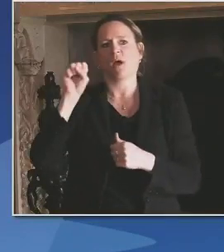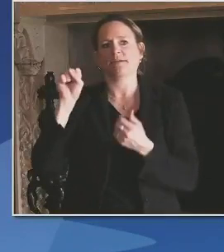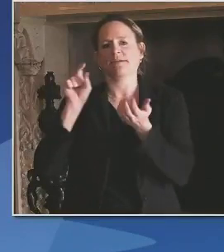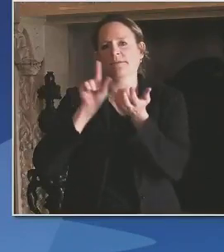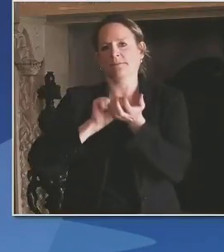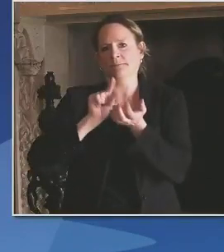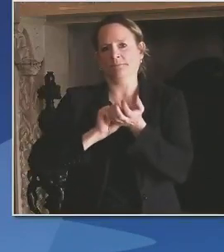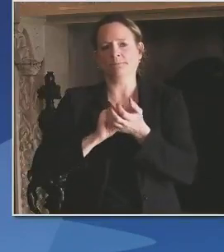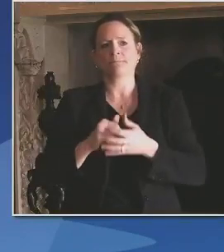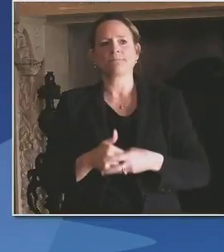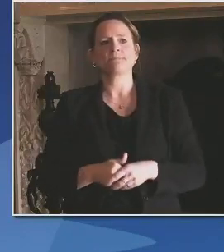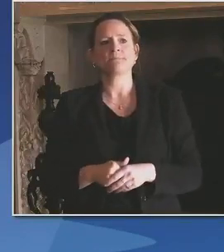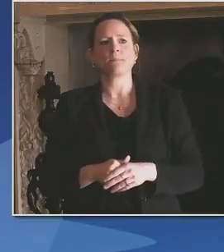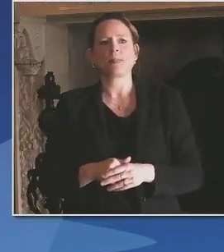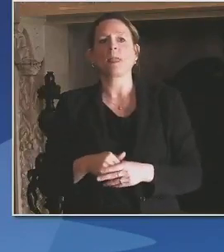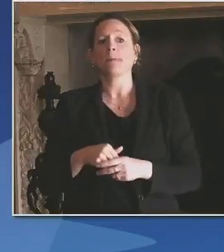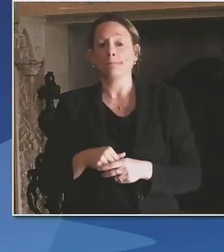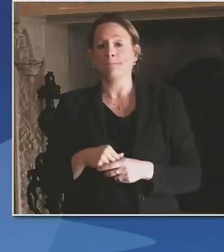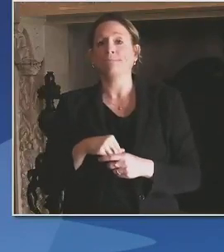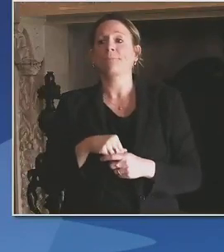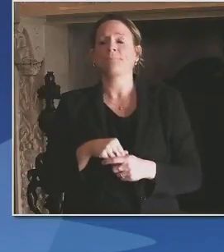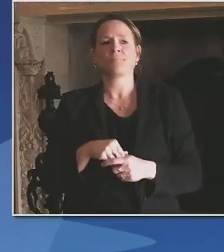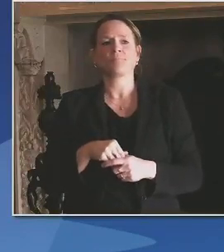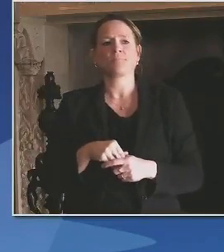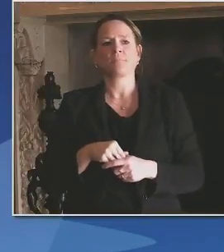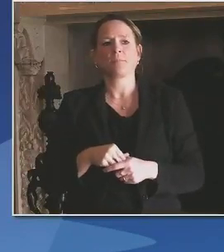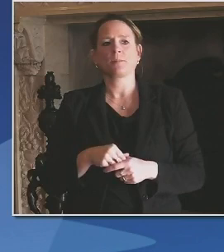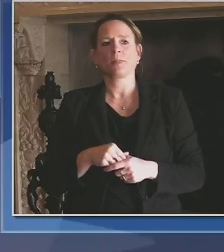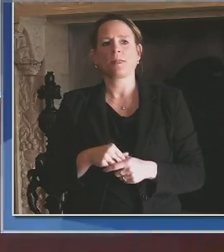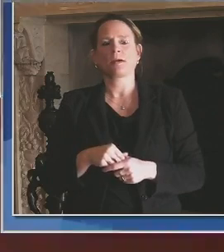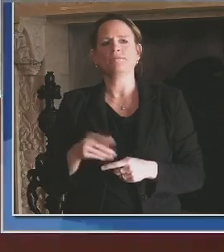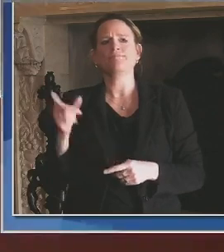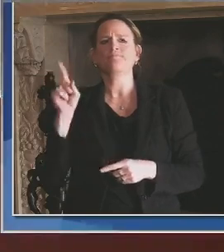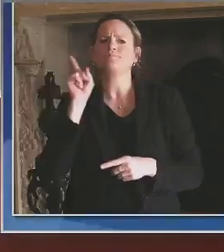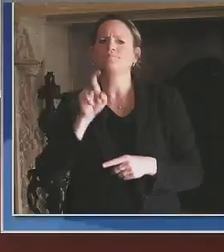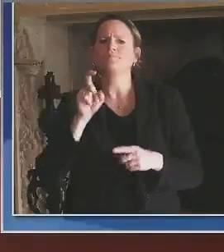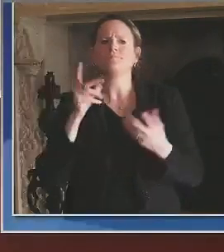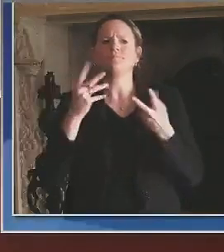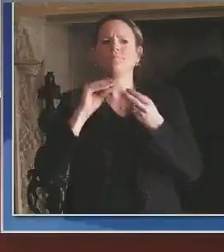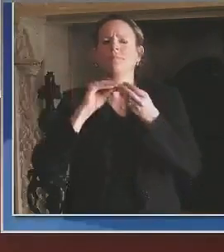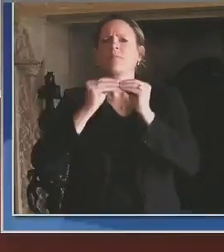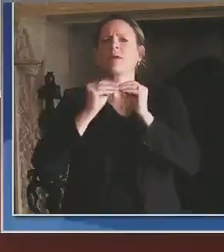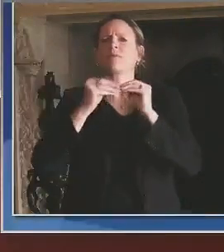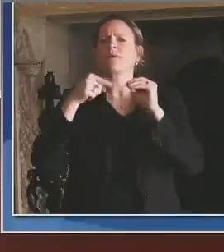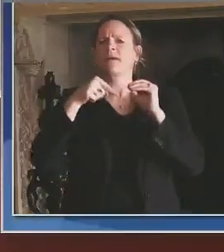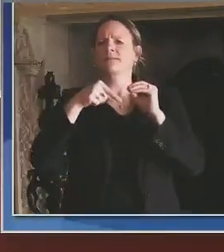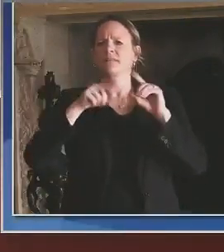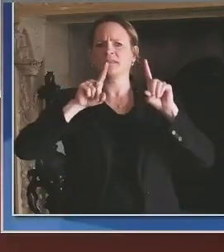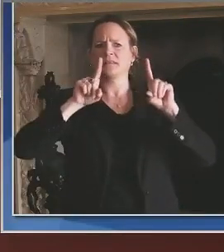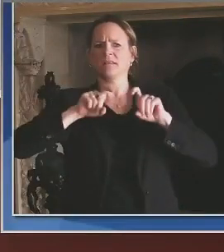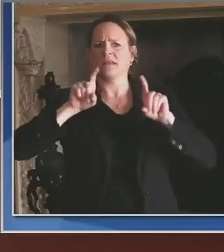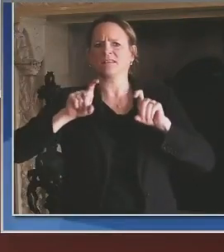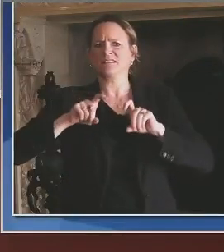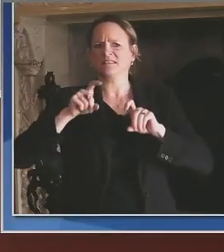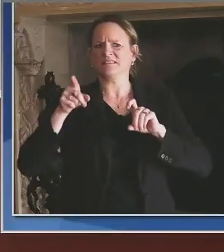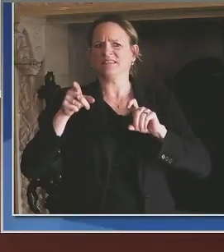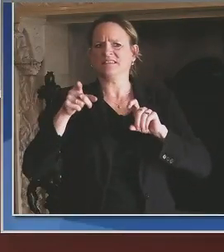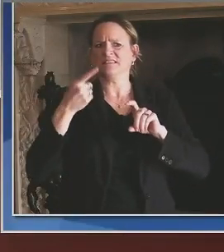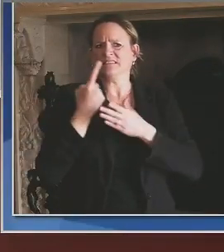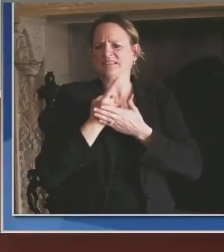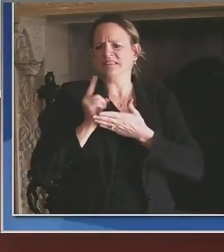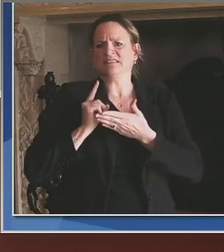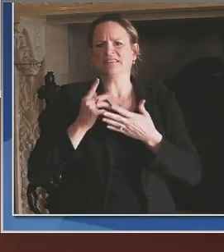Hi, thanks again for doing this call. I had a question about the number of tests that have been given in recent weeks. The